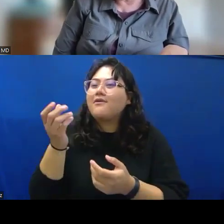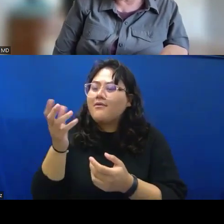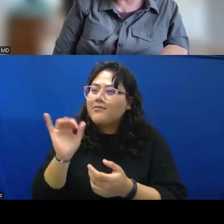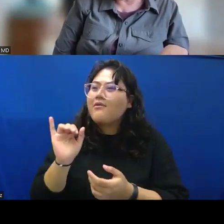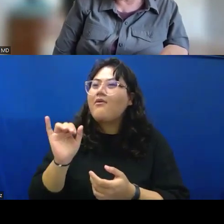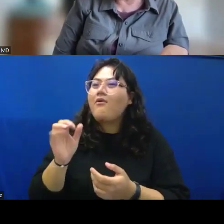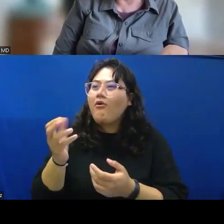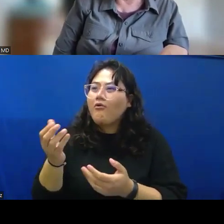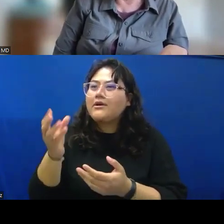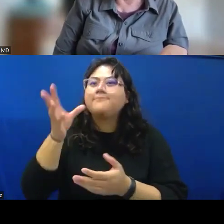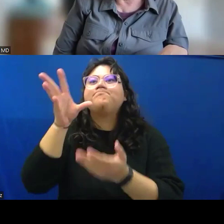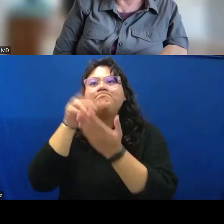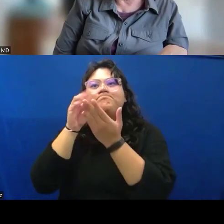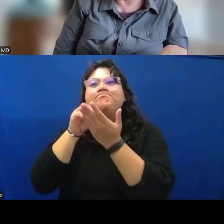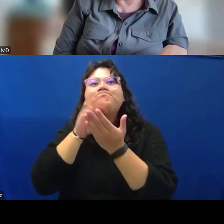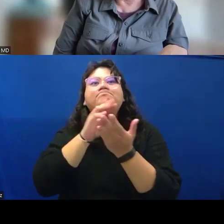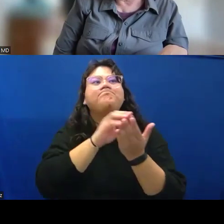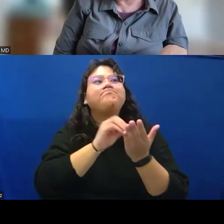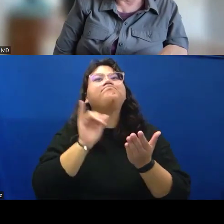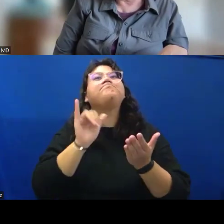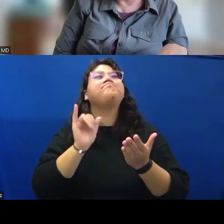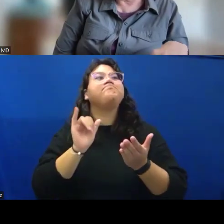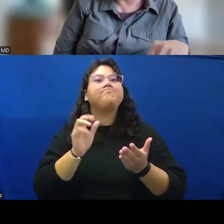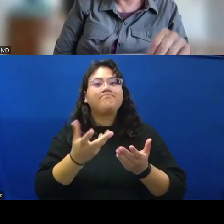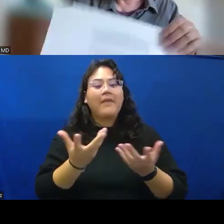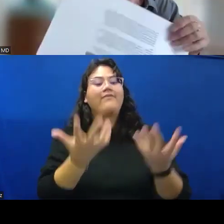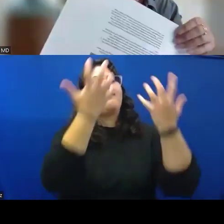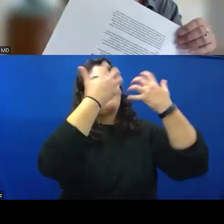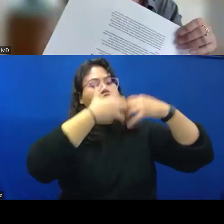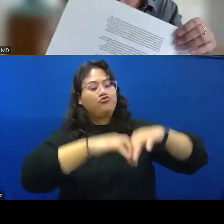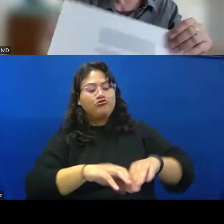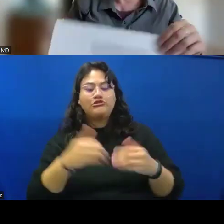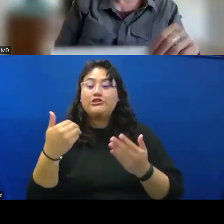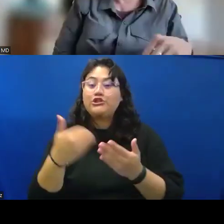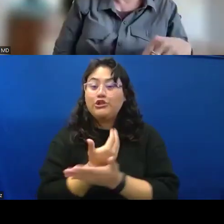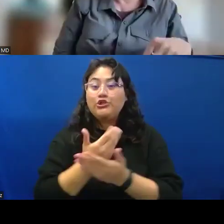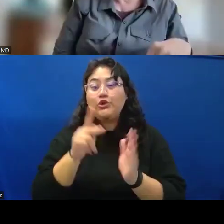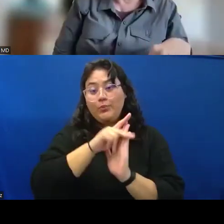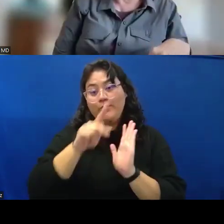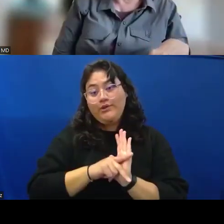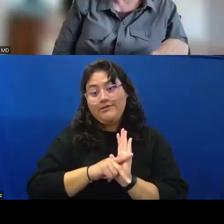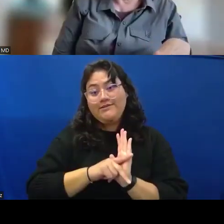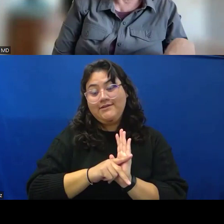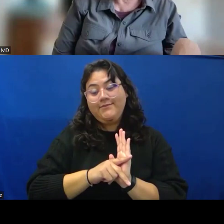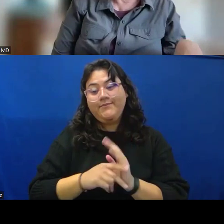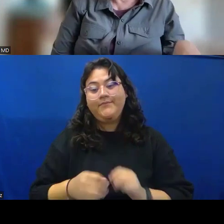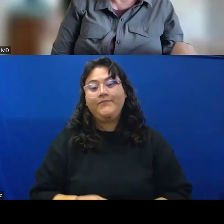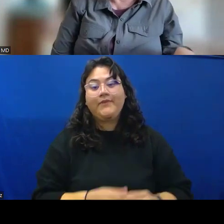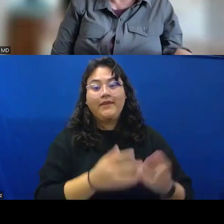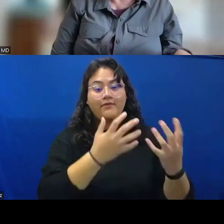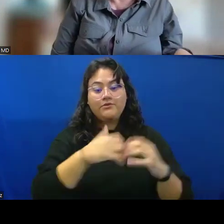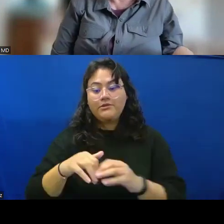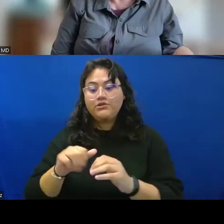AAP's decision to include the deaf committee in the EDI program made its way into other